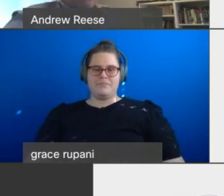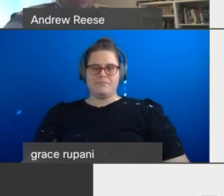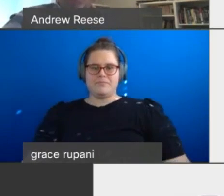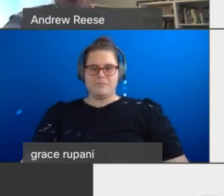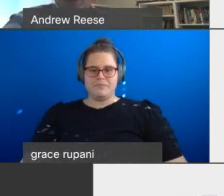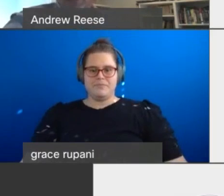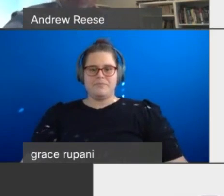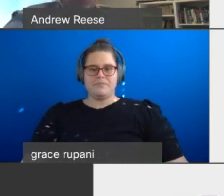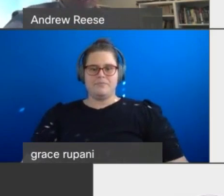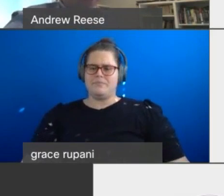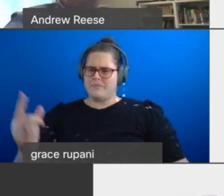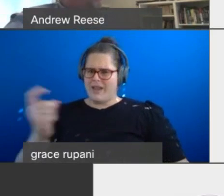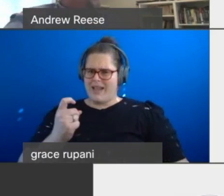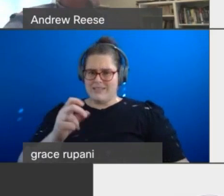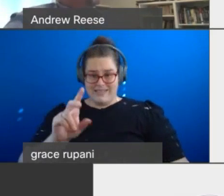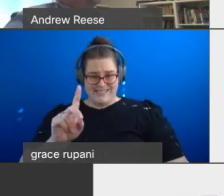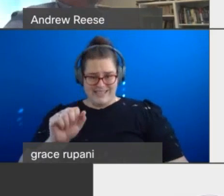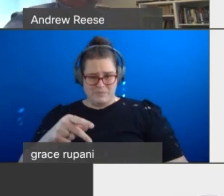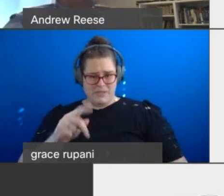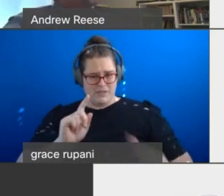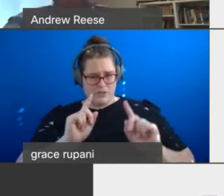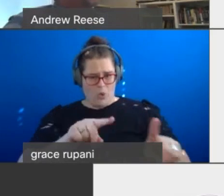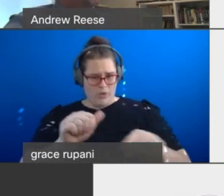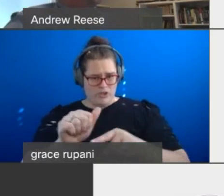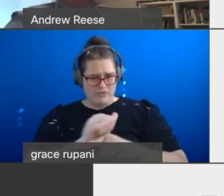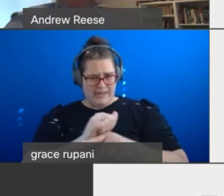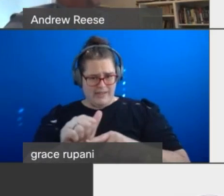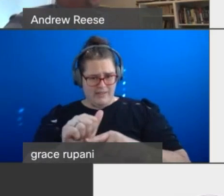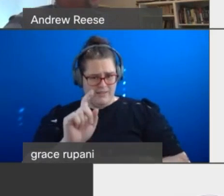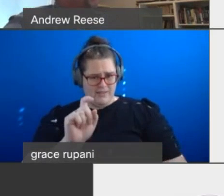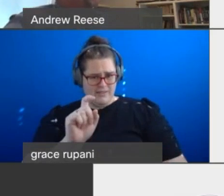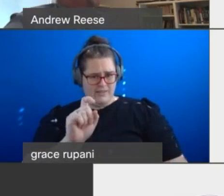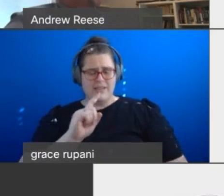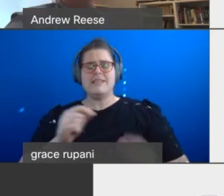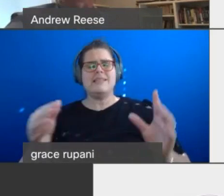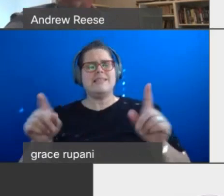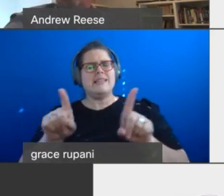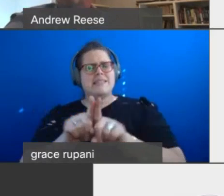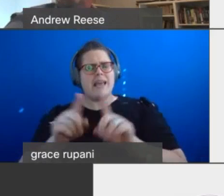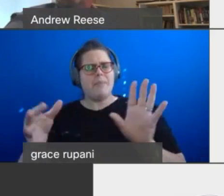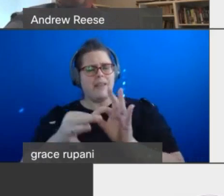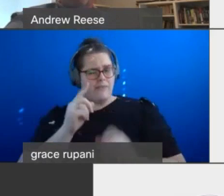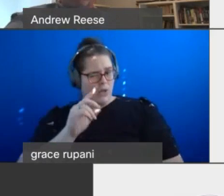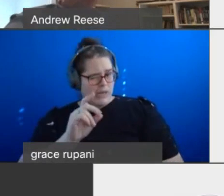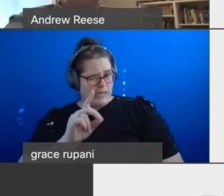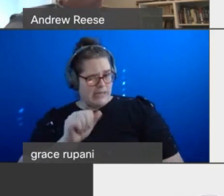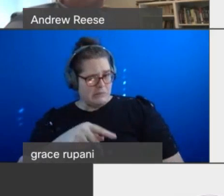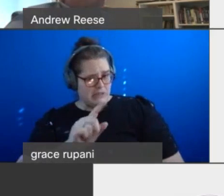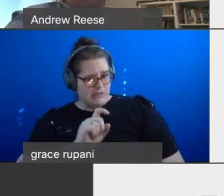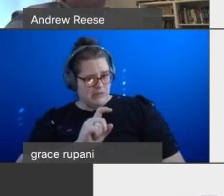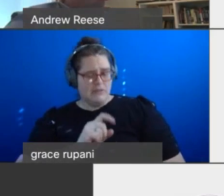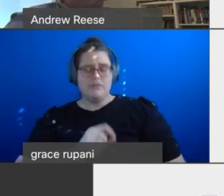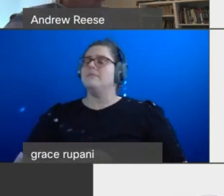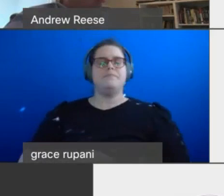Are DSPs going to this training? The question is this the same link for DSPs? No, this is only for